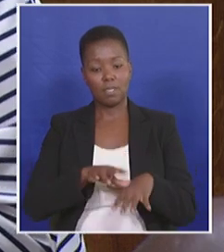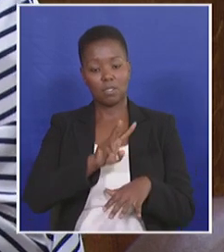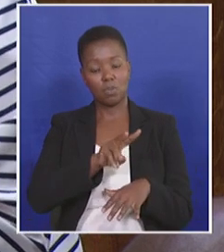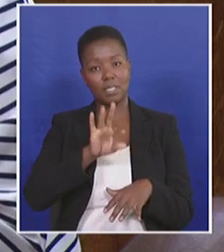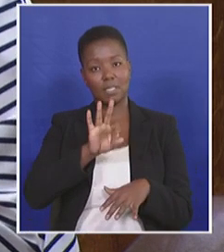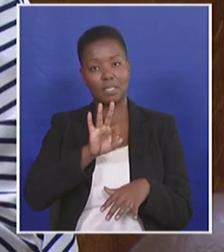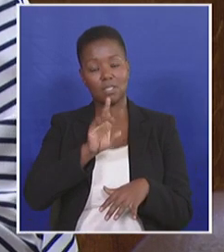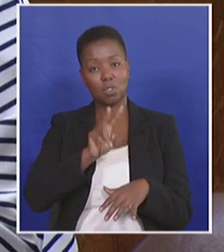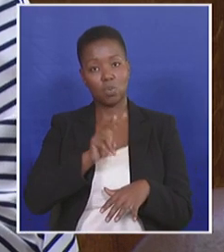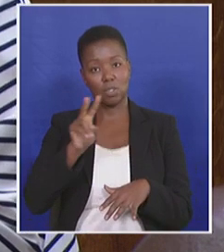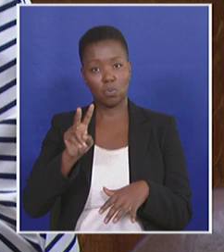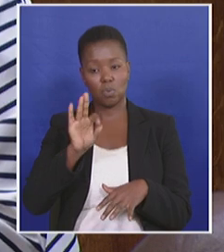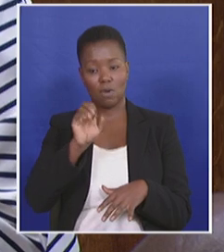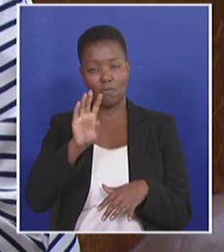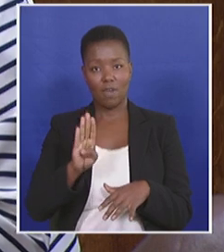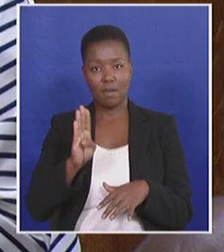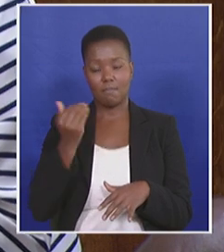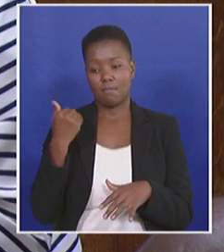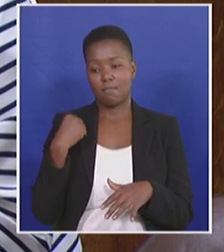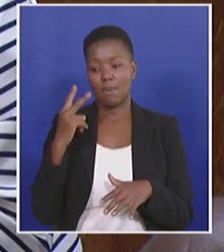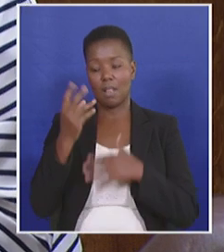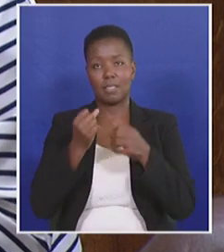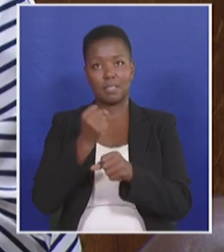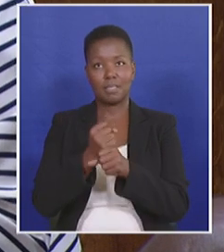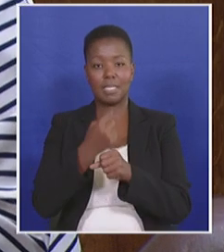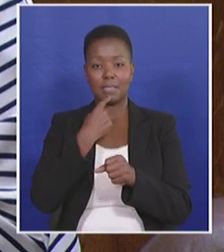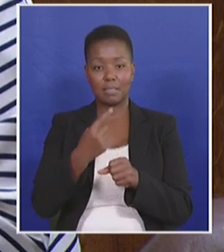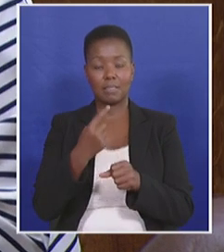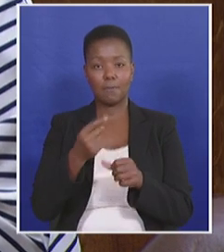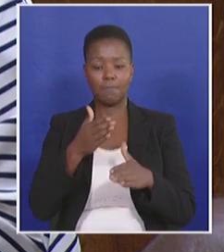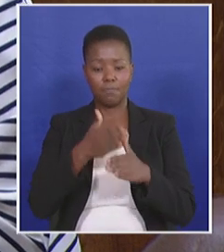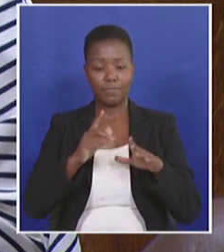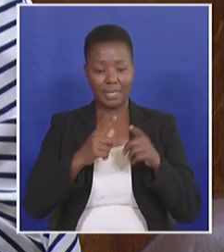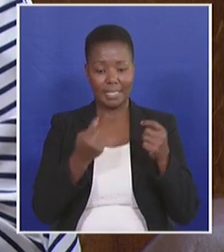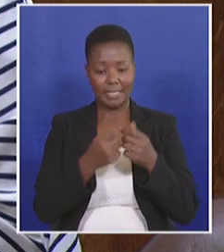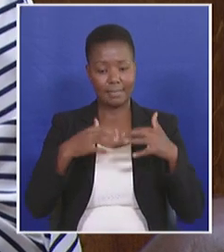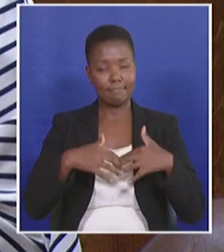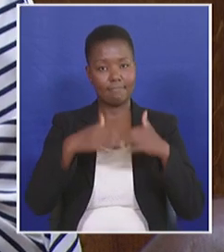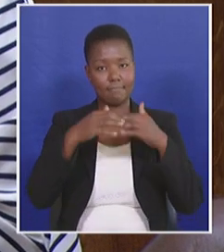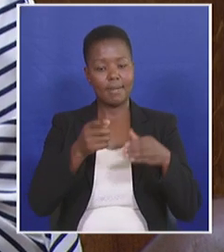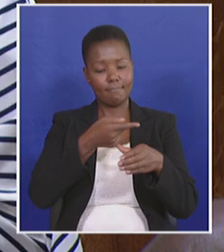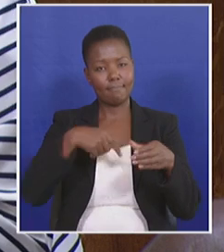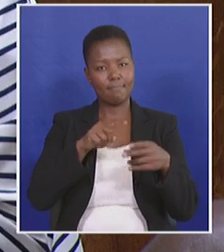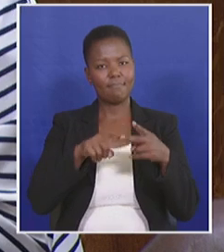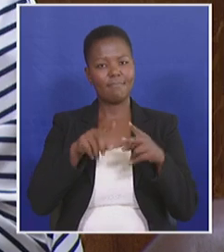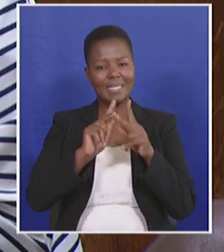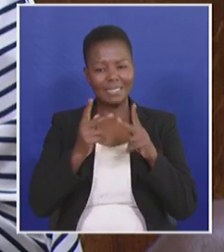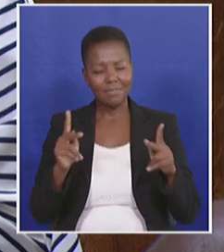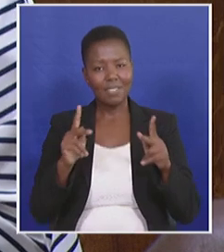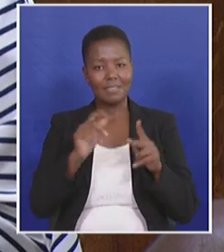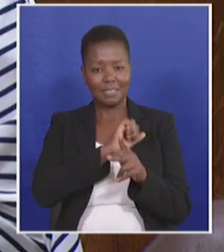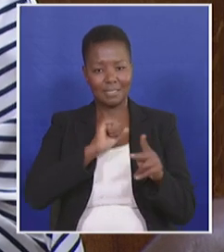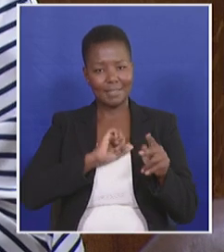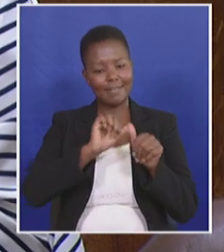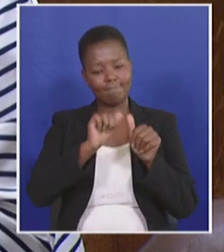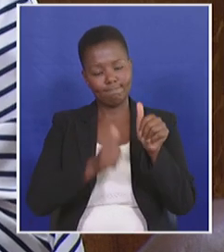quote, "The concerted efforts by the Hawks-led multidisciplinary task team involved the detectives, crime intelligence, and the tactical response